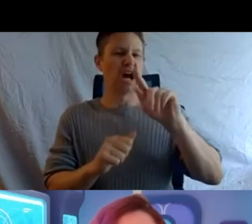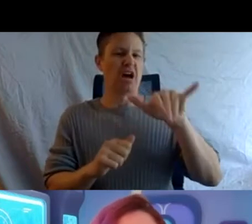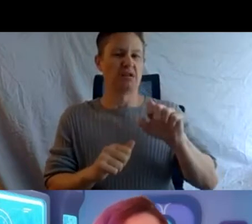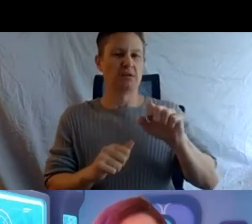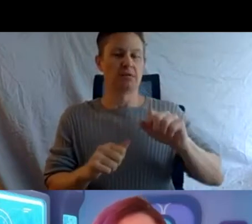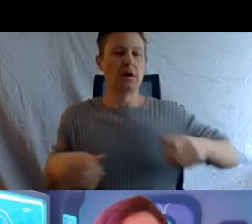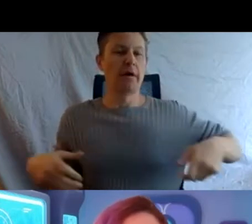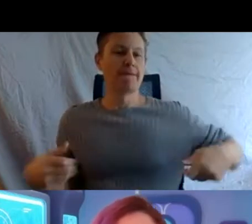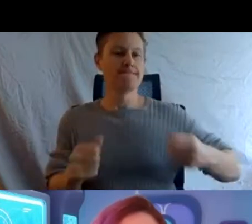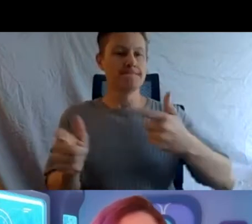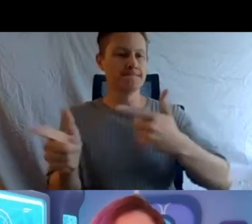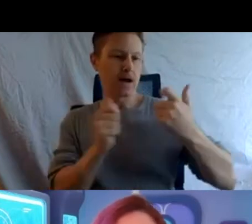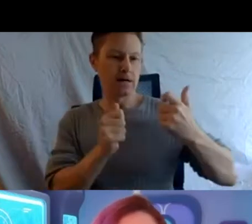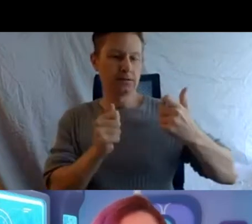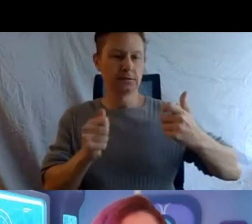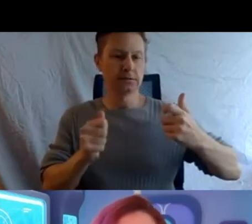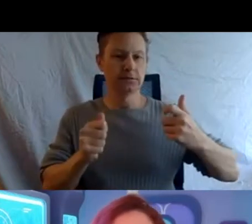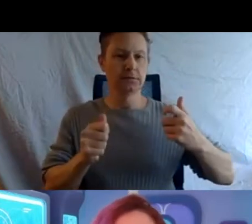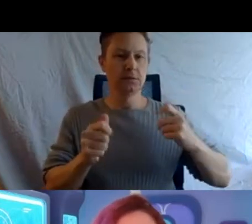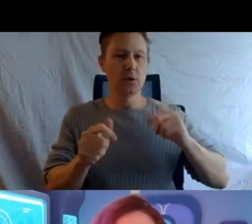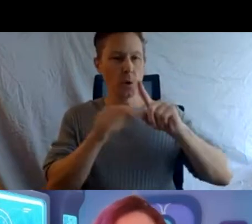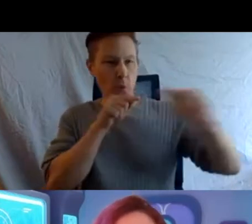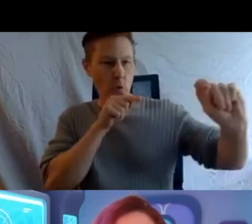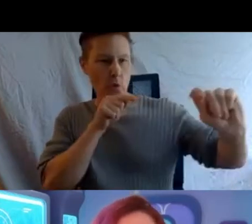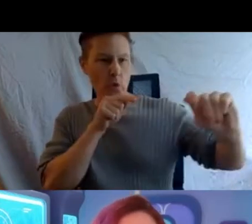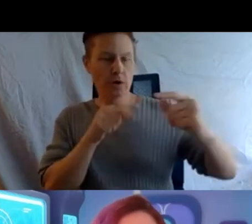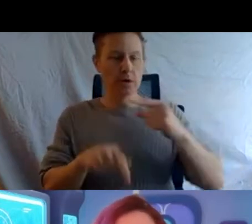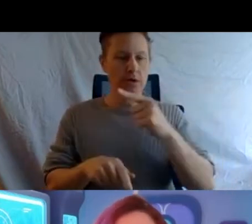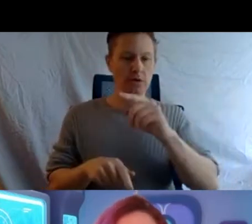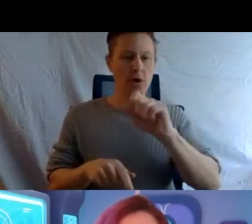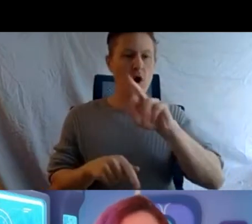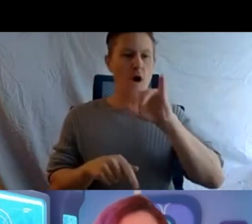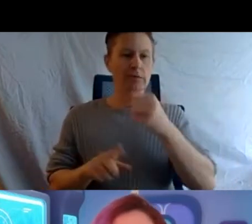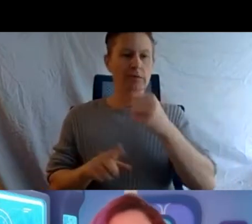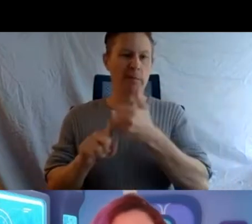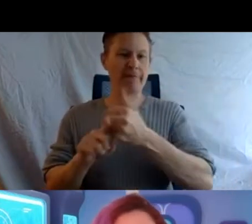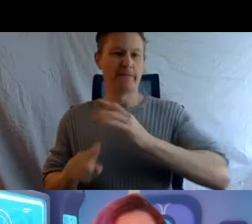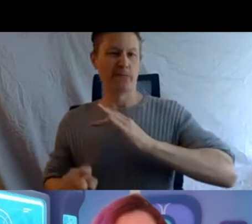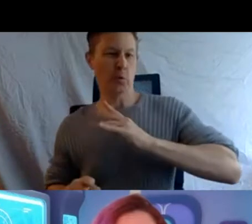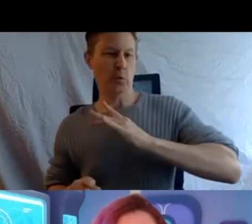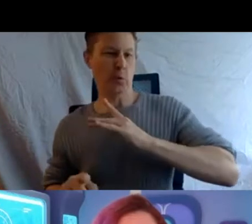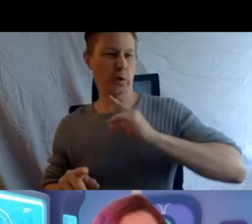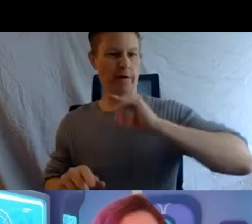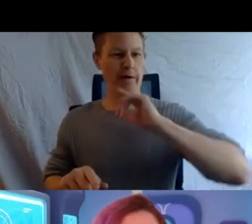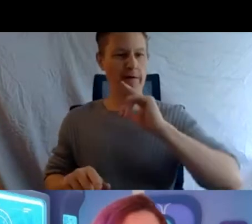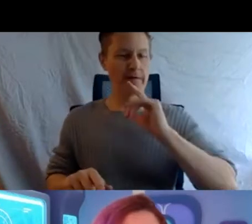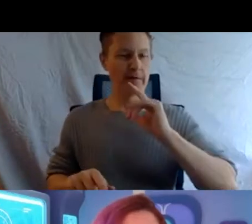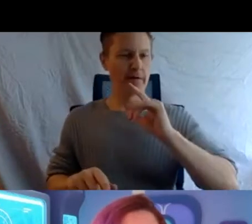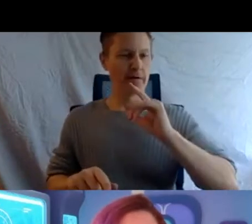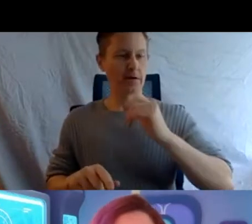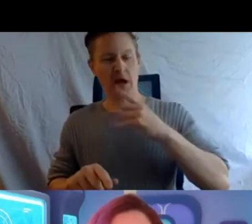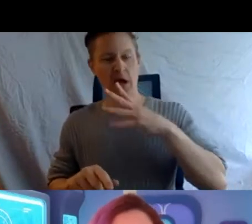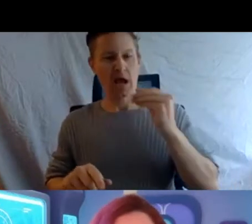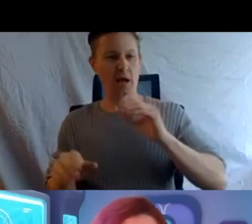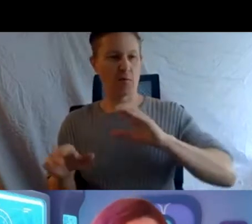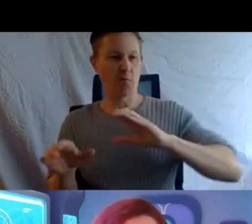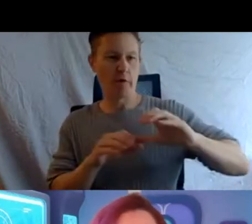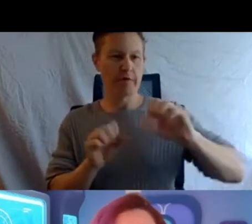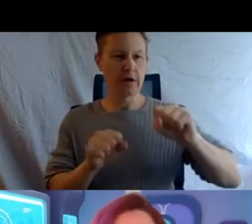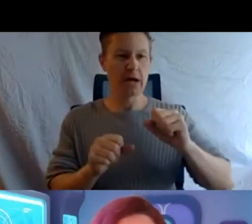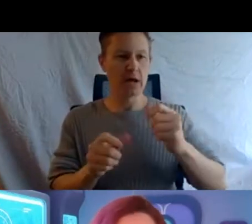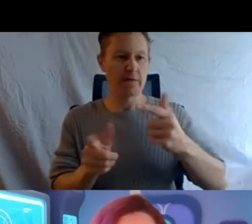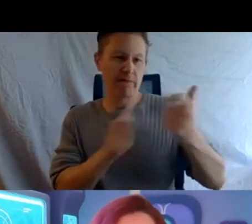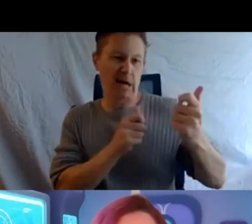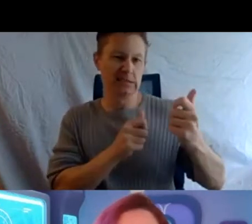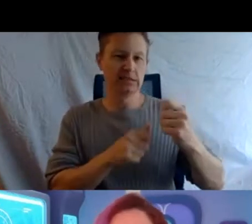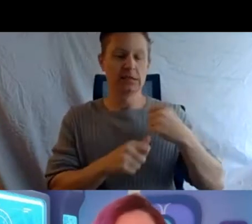and very fast. And so we wanted Ari to be cool and fast and very mobile. And the team, I think the design team,